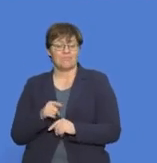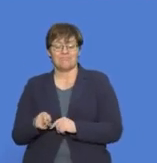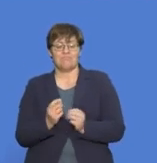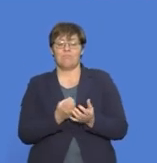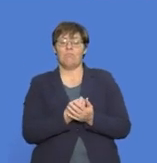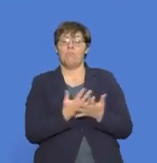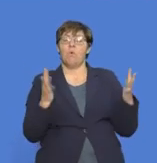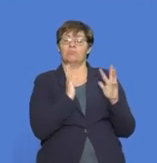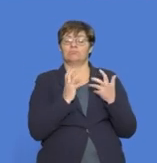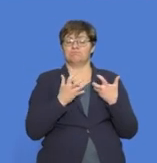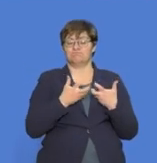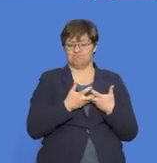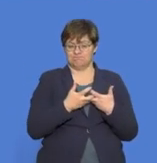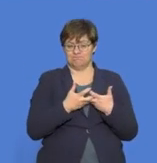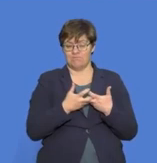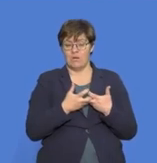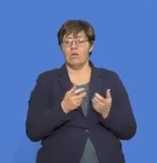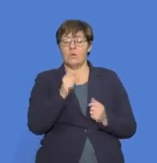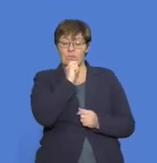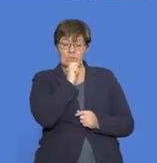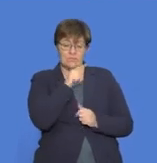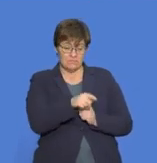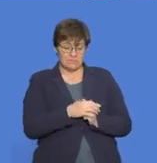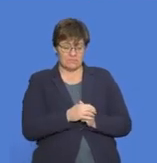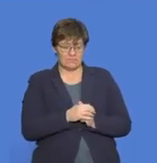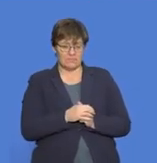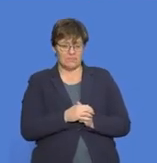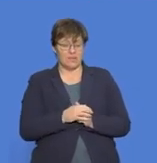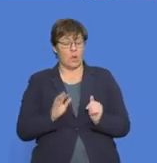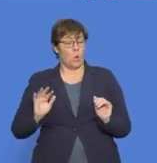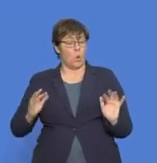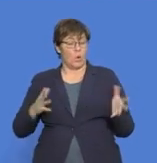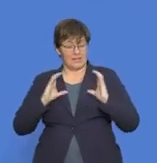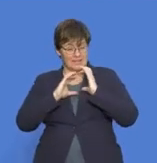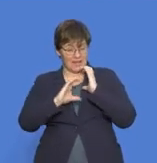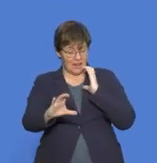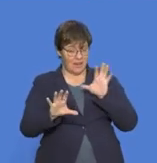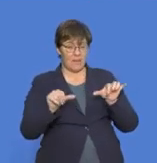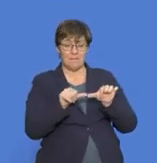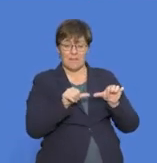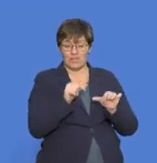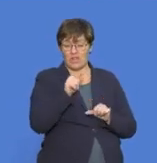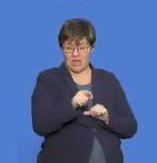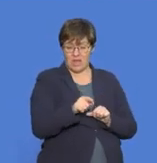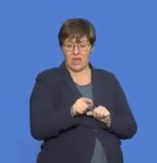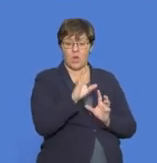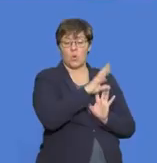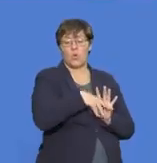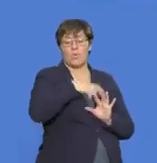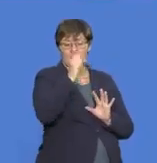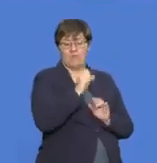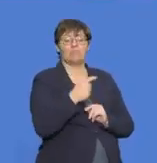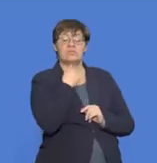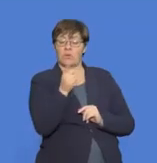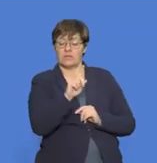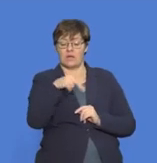most suitable piece of apparatus to use in a wind tunnel to actually measure the amount of transpiration? And you could then